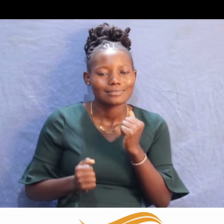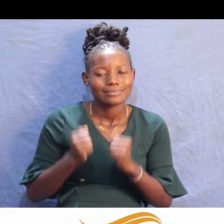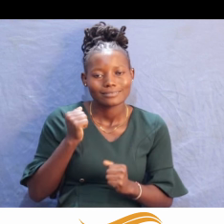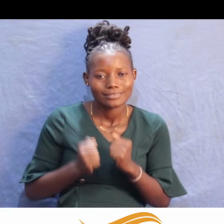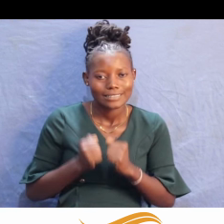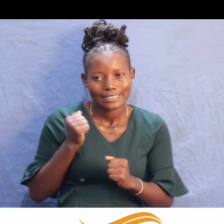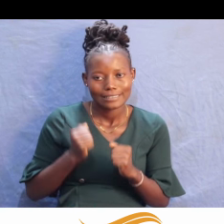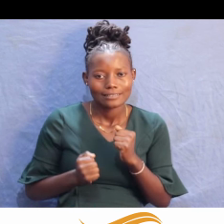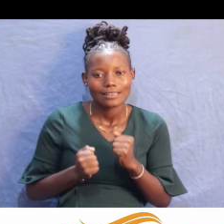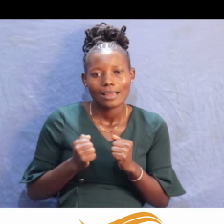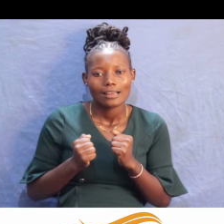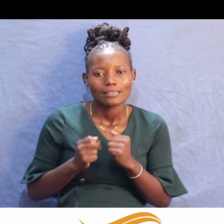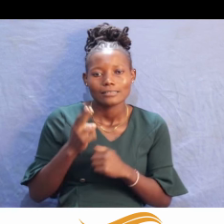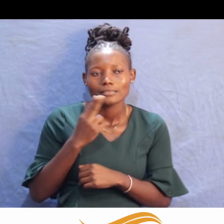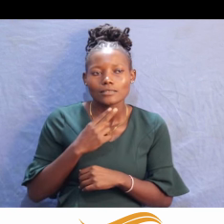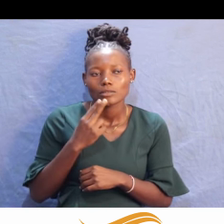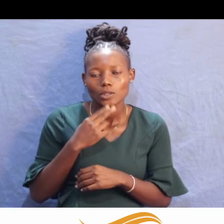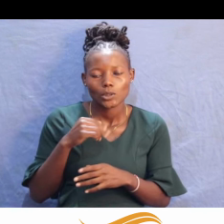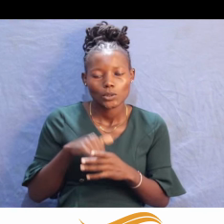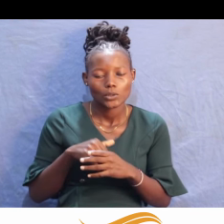they've depleted their glucose in their muscle.